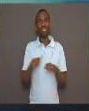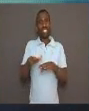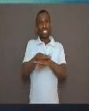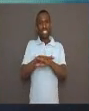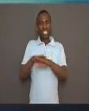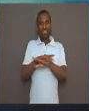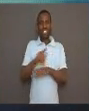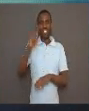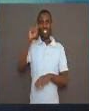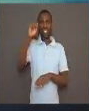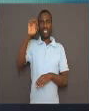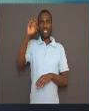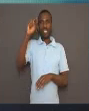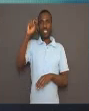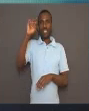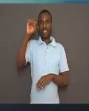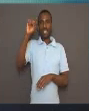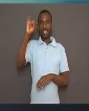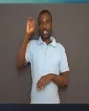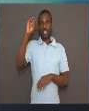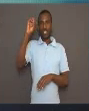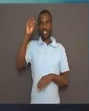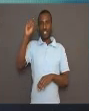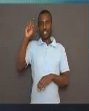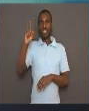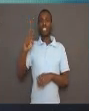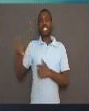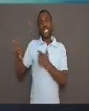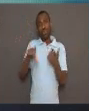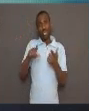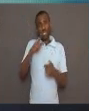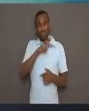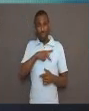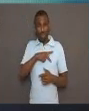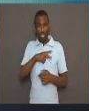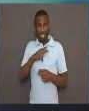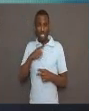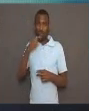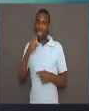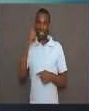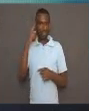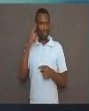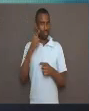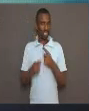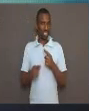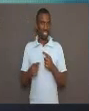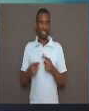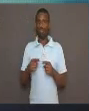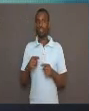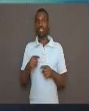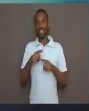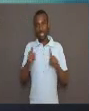not just a property of the liquid, but it is also a